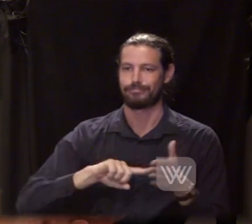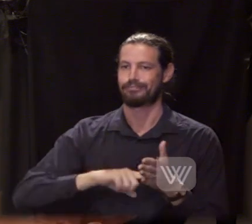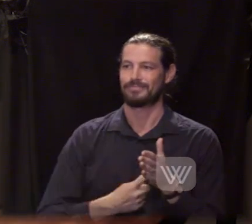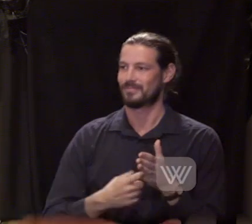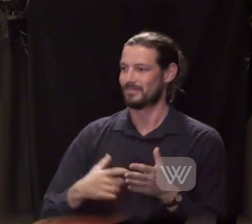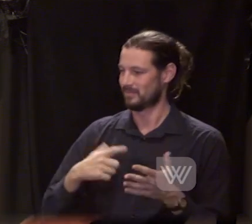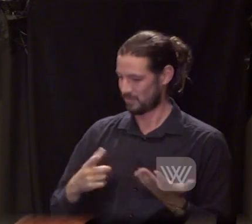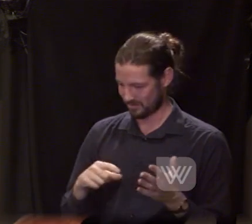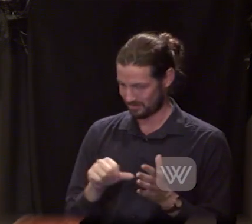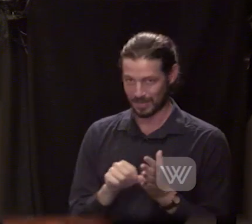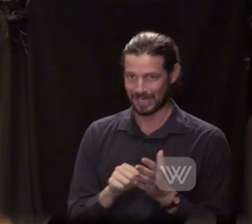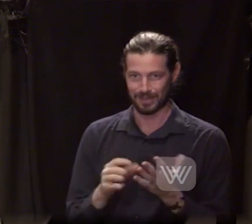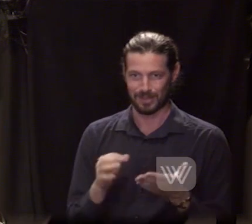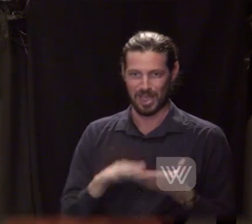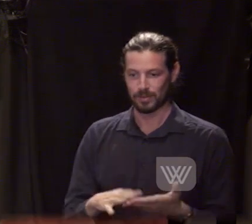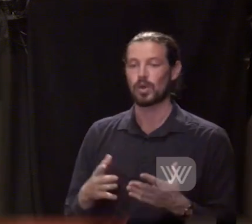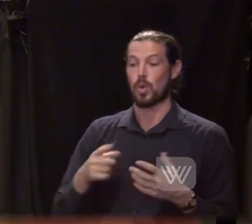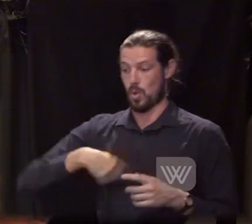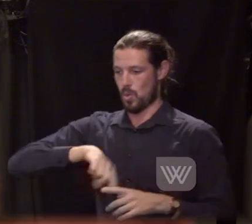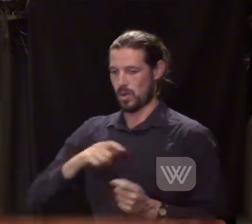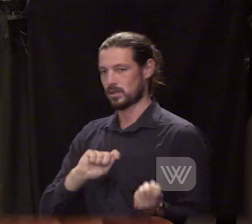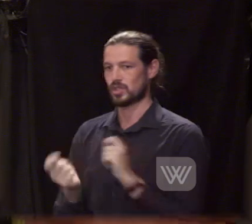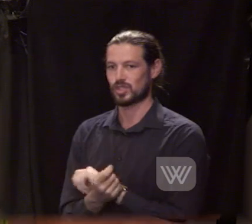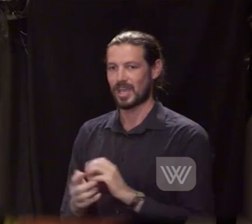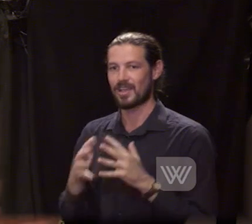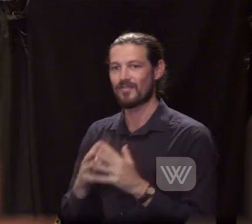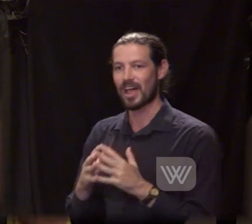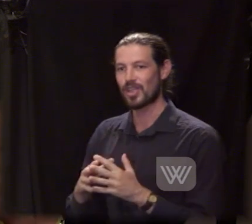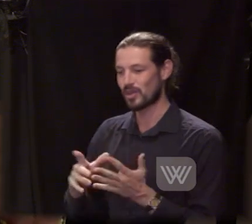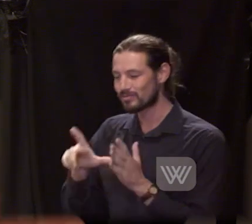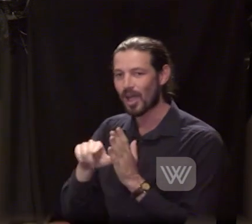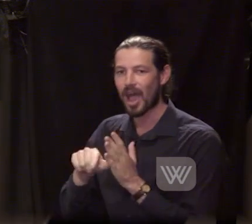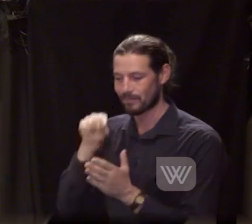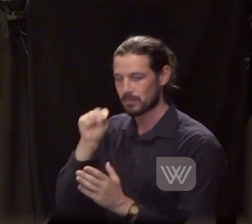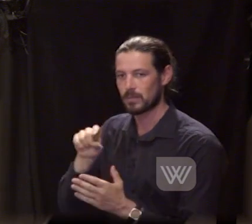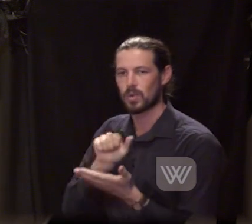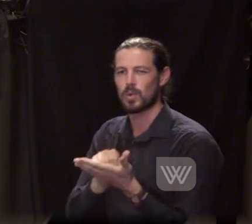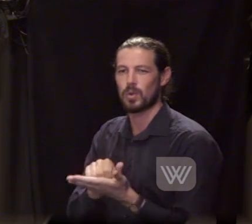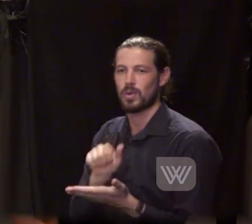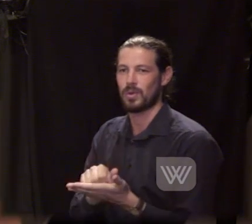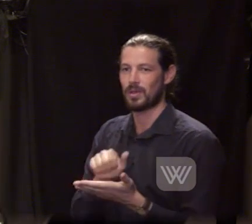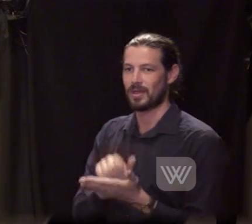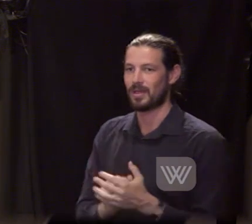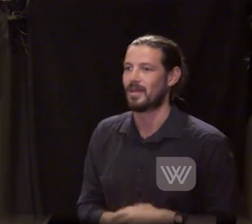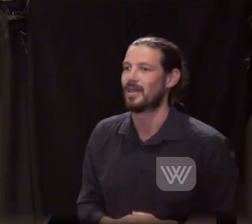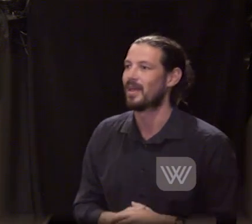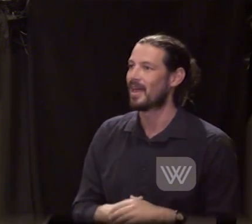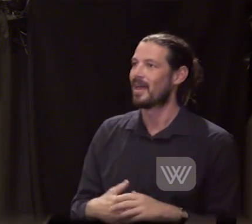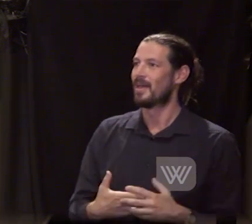time is the one thing that we all have in common as well. And unfortunately, we didn't have an extra 37 minutes because we were still technically on Earth. But